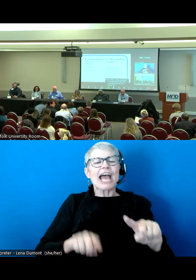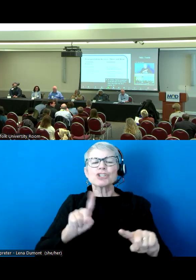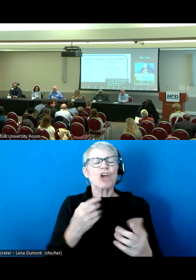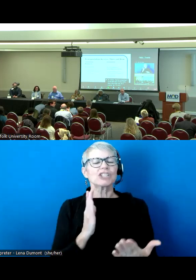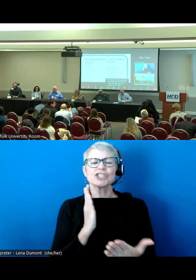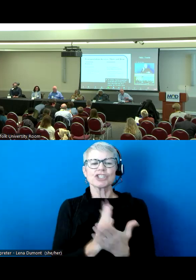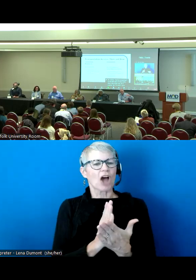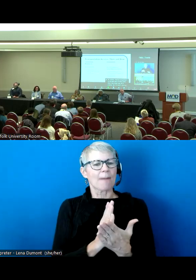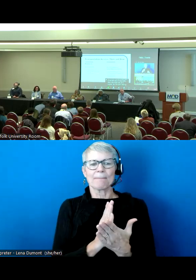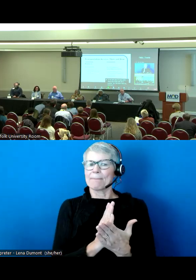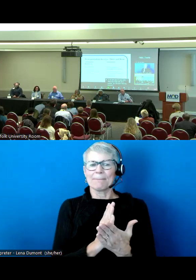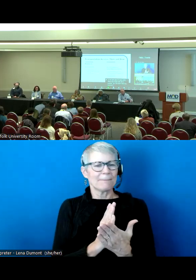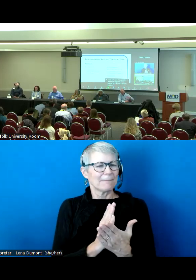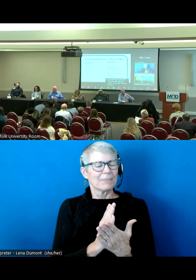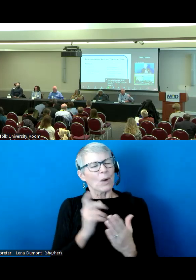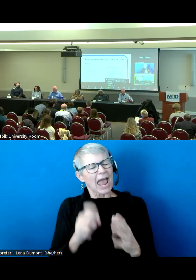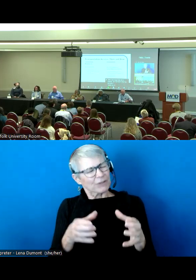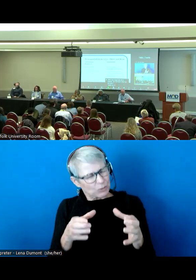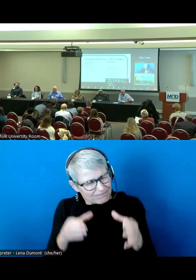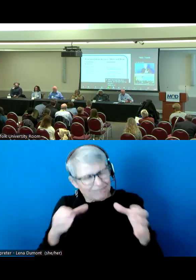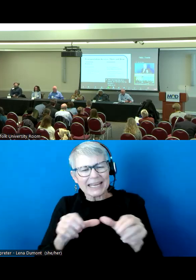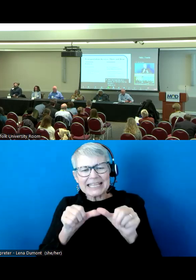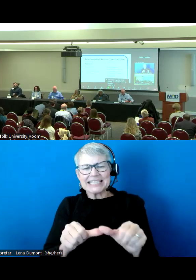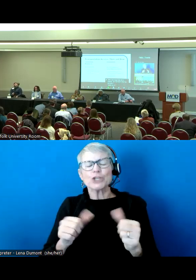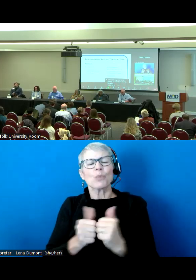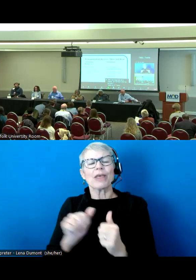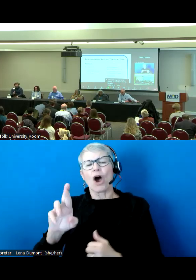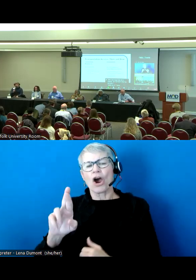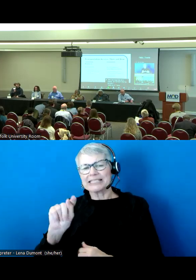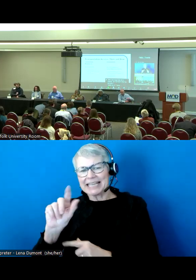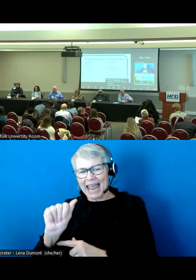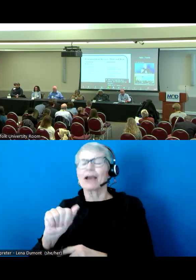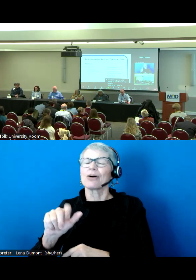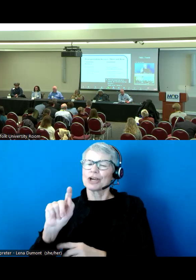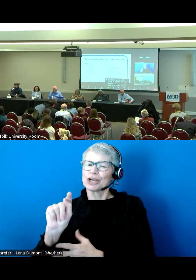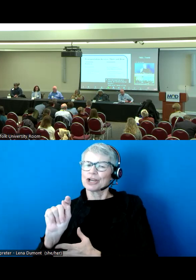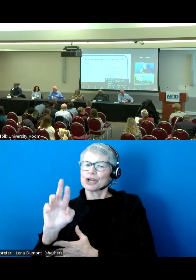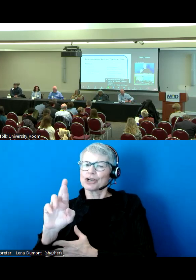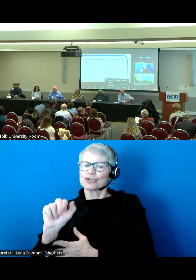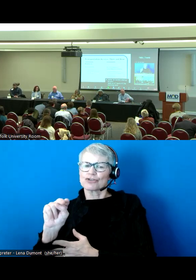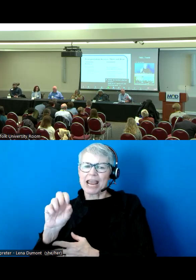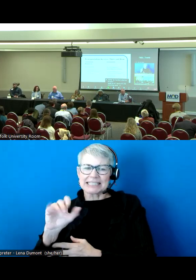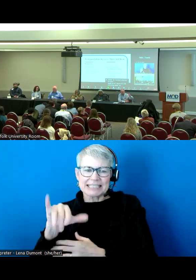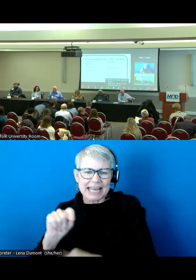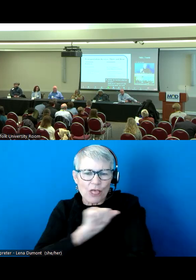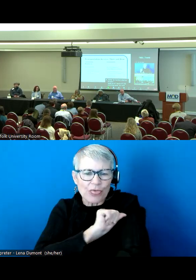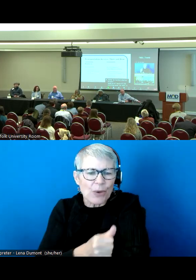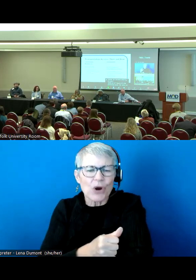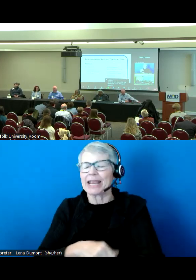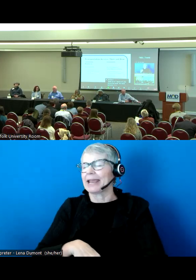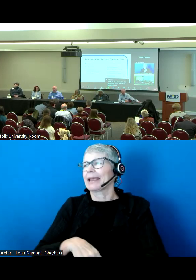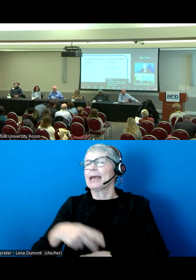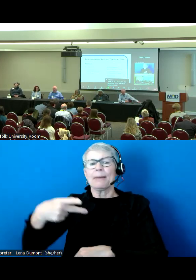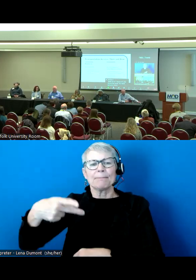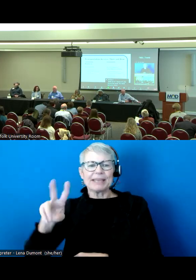issues, or in your communities on RTA issues, the transit authorities, Metro West, maybe